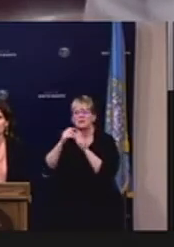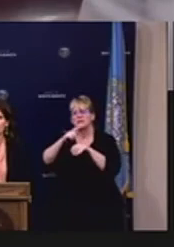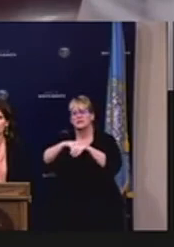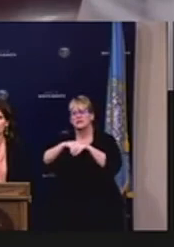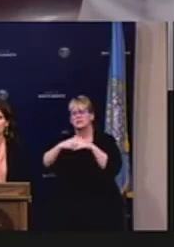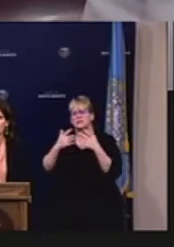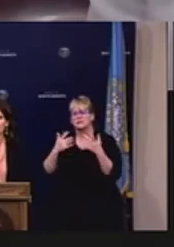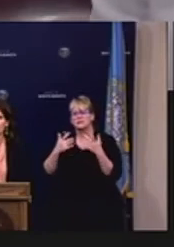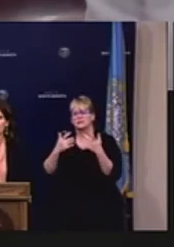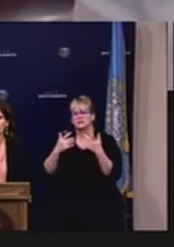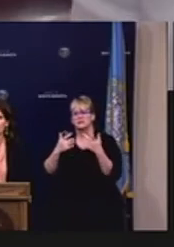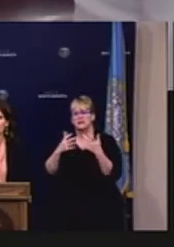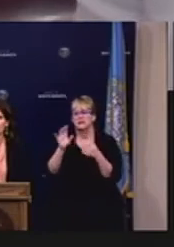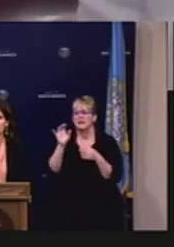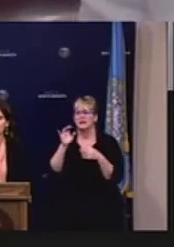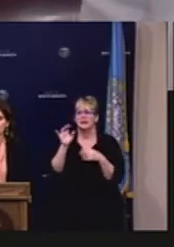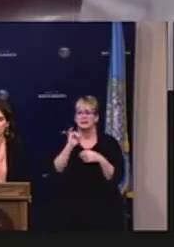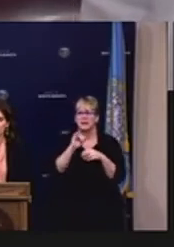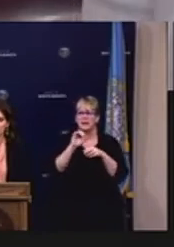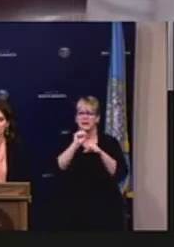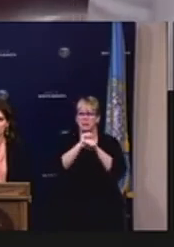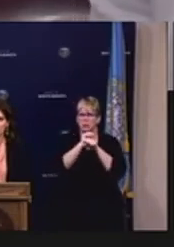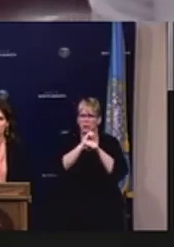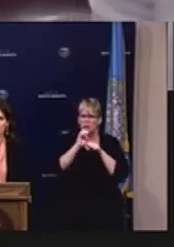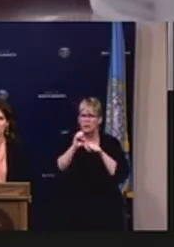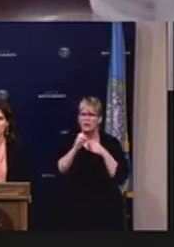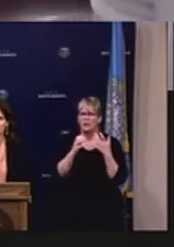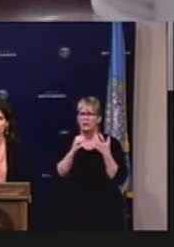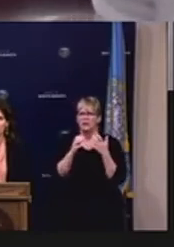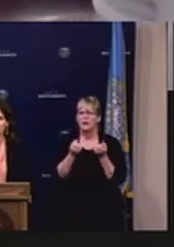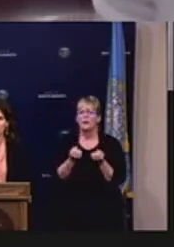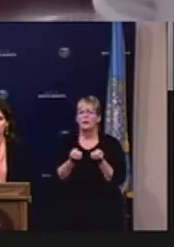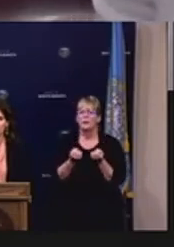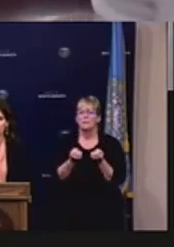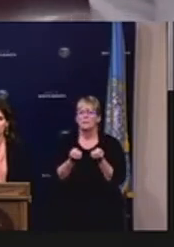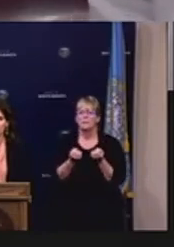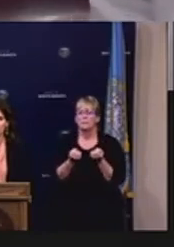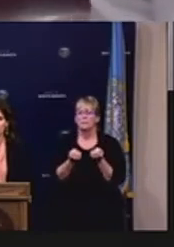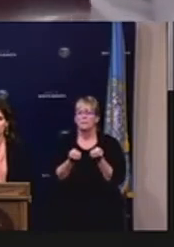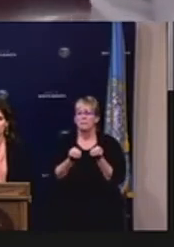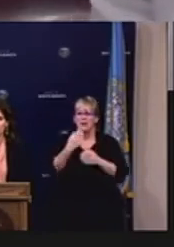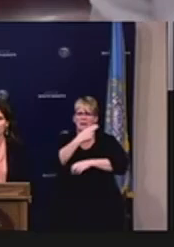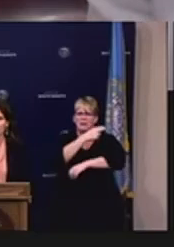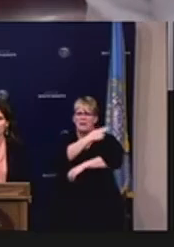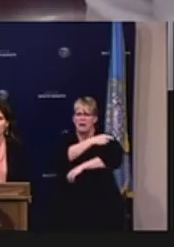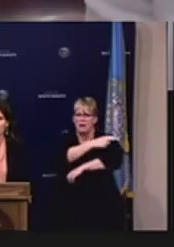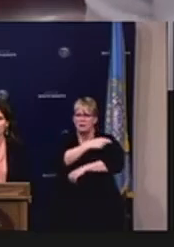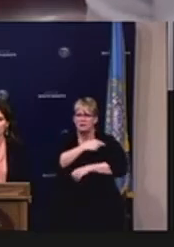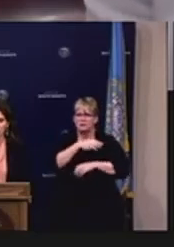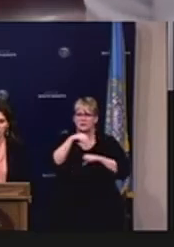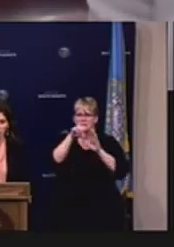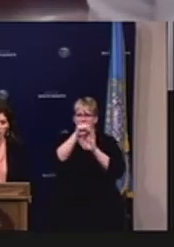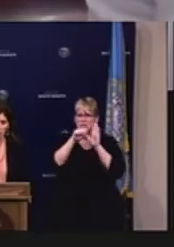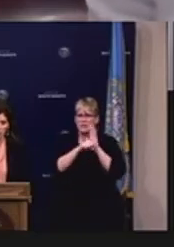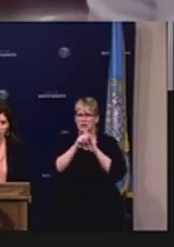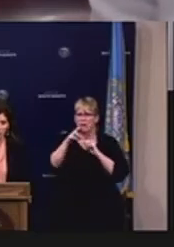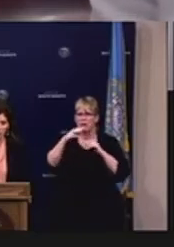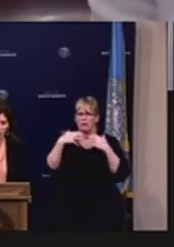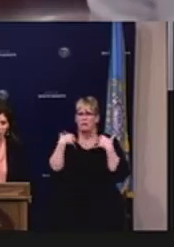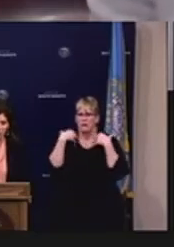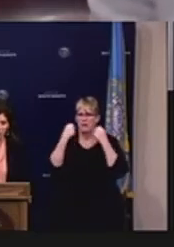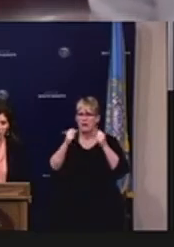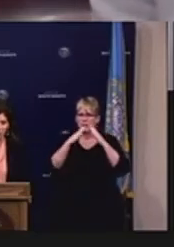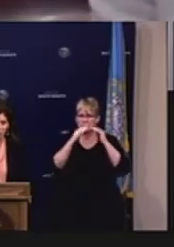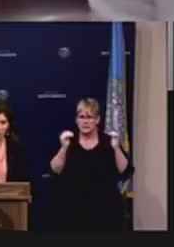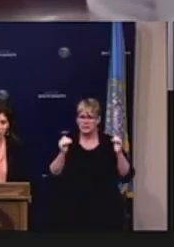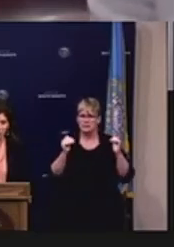an employee. So many of the health systems across the state we have our own employee health,